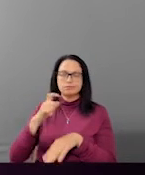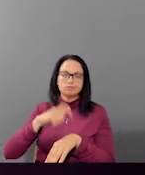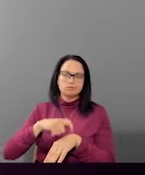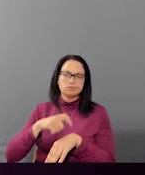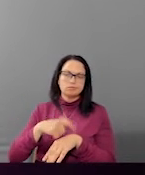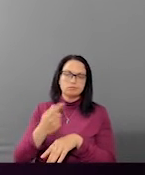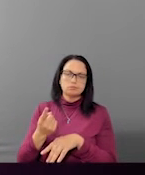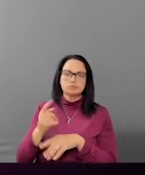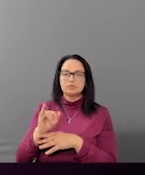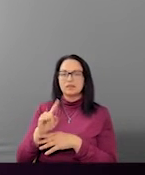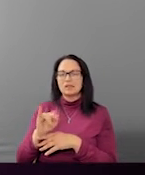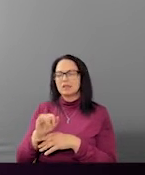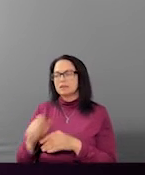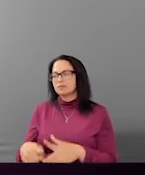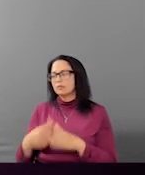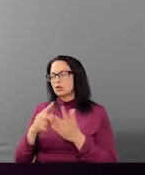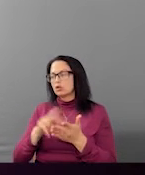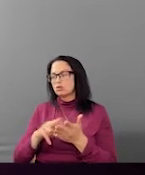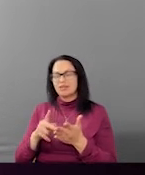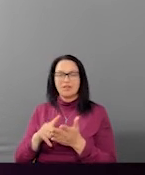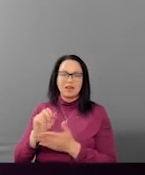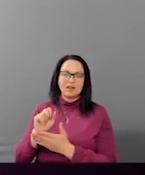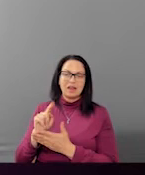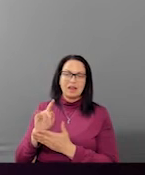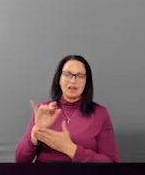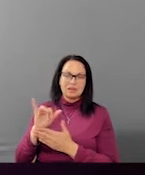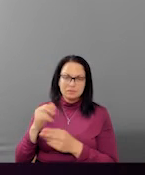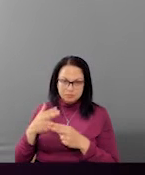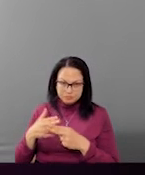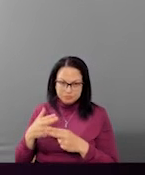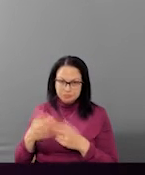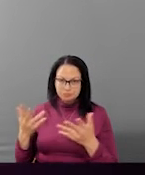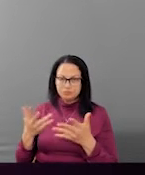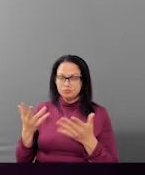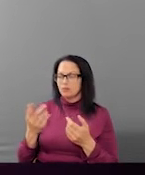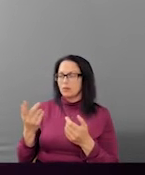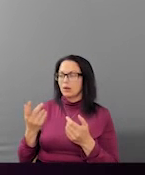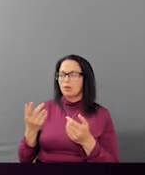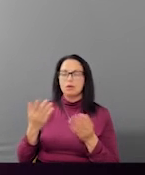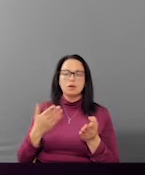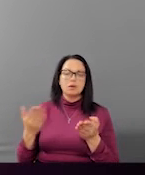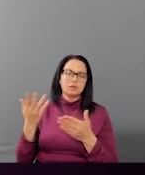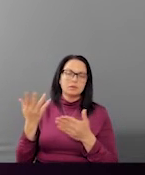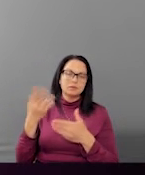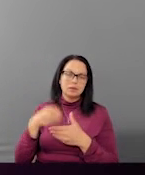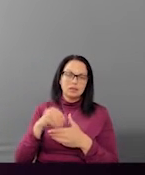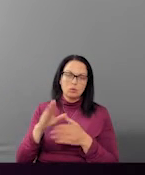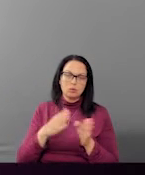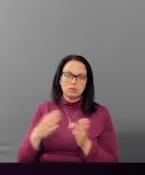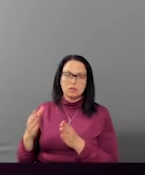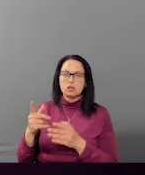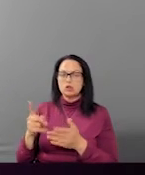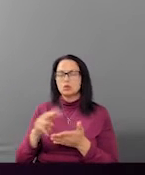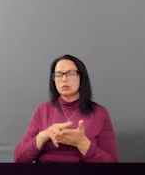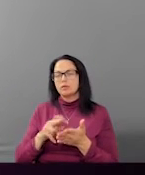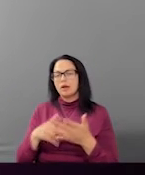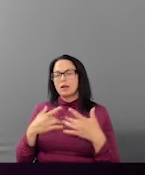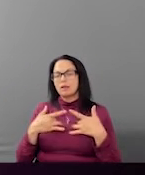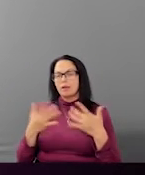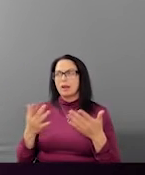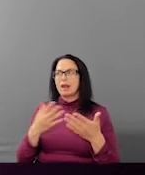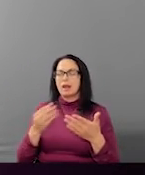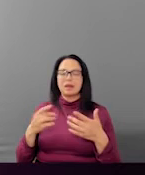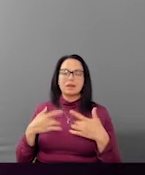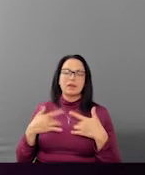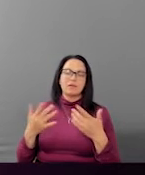beginning. You define the entity names. And by entity, I mean what are the objects in your schema. You define the events and the event handler.